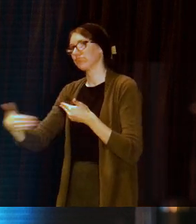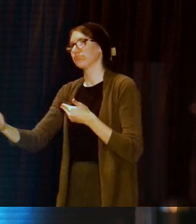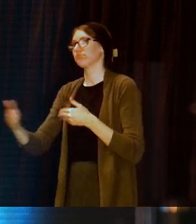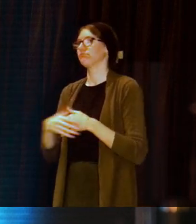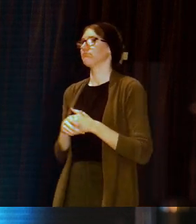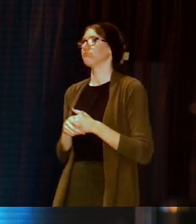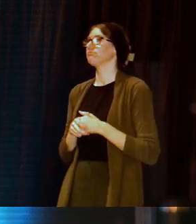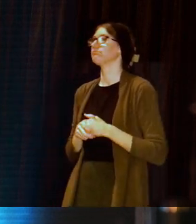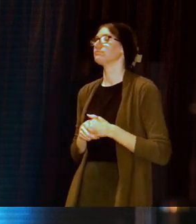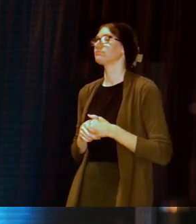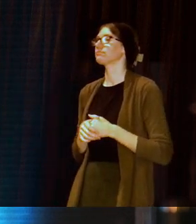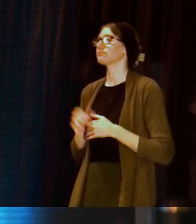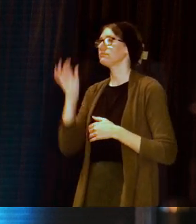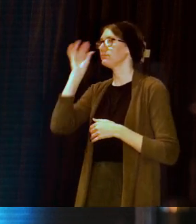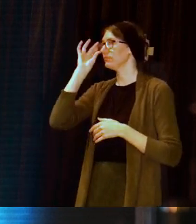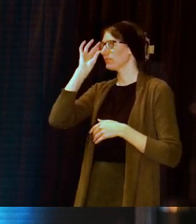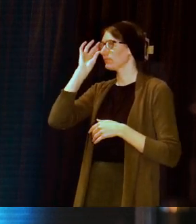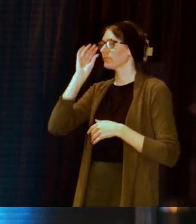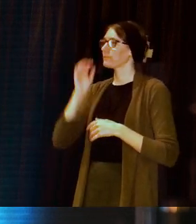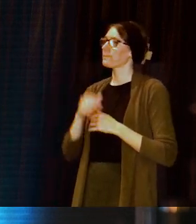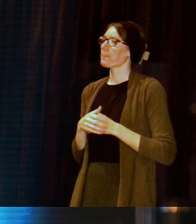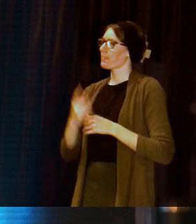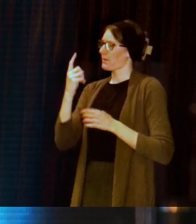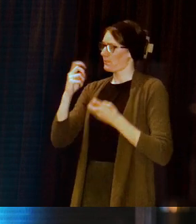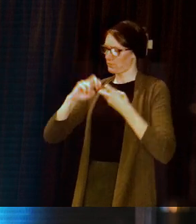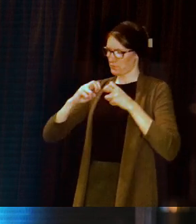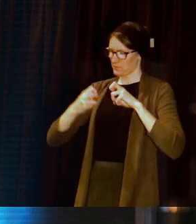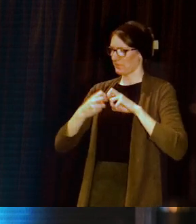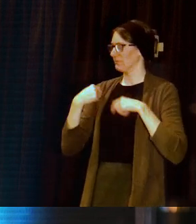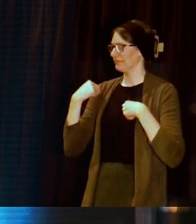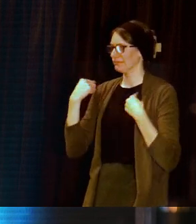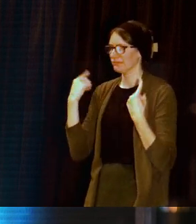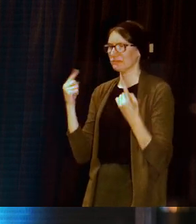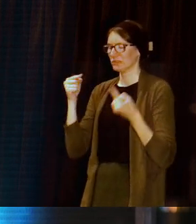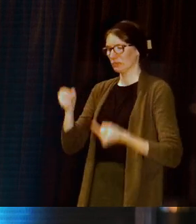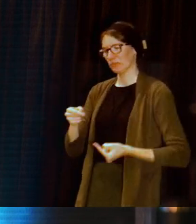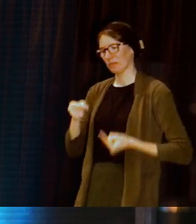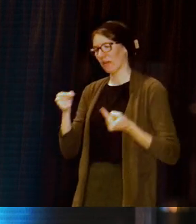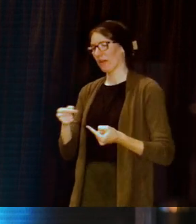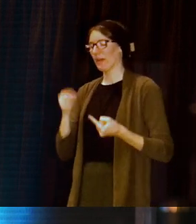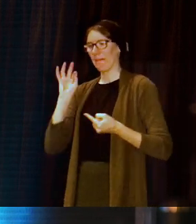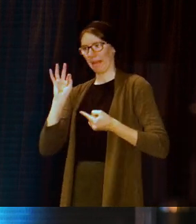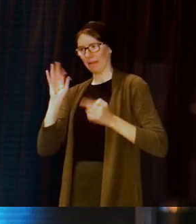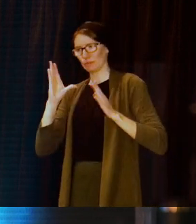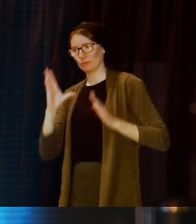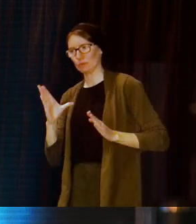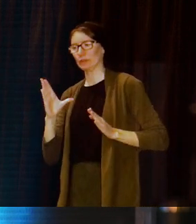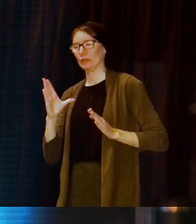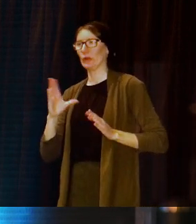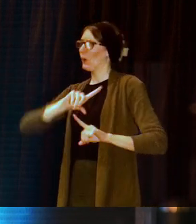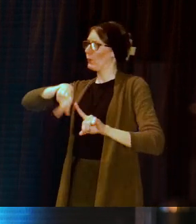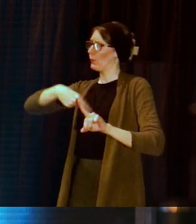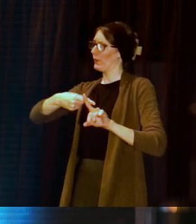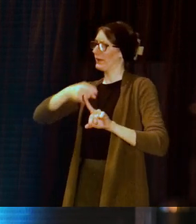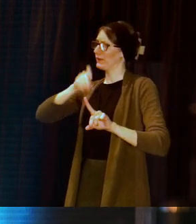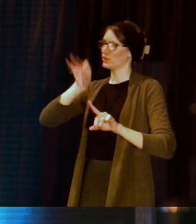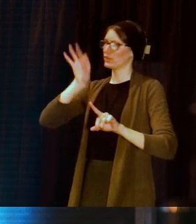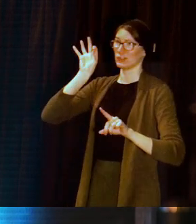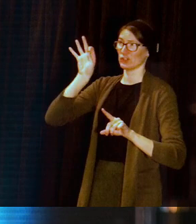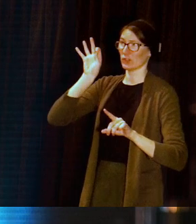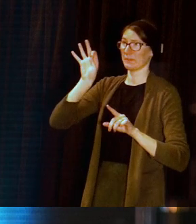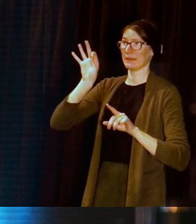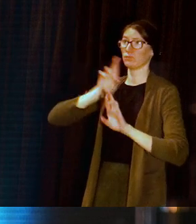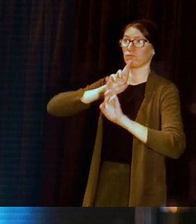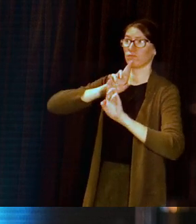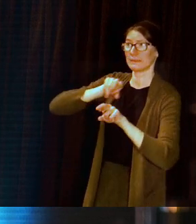You know, one of the big issues that I've always struggled with as a pastor, has to do with when should sermons begin